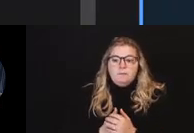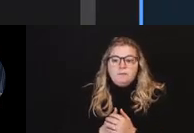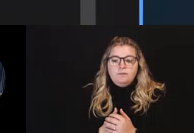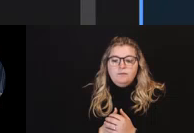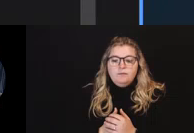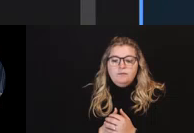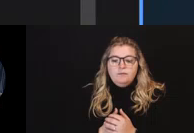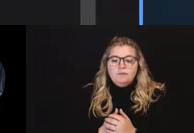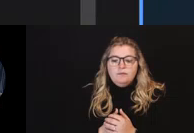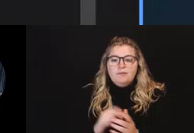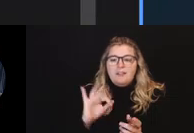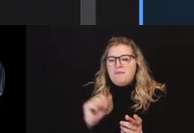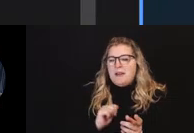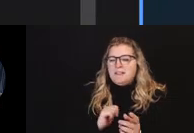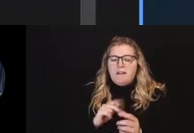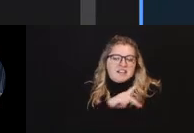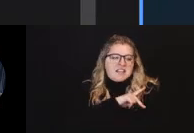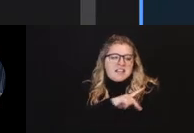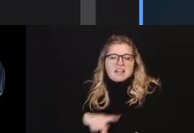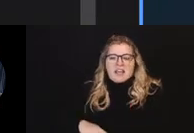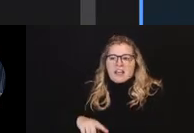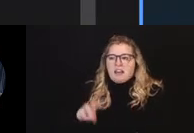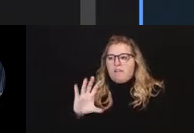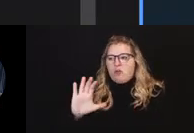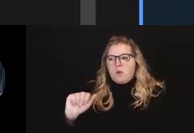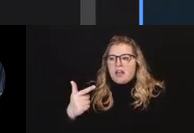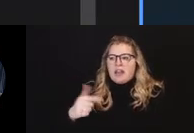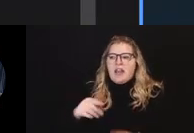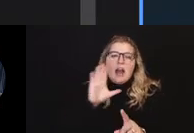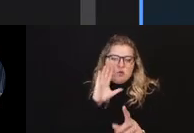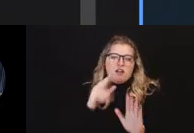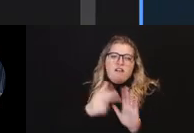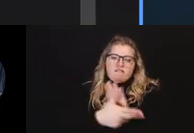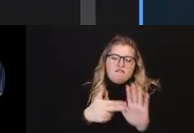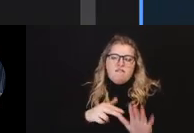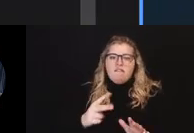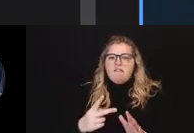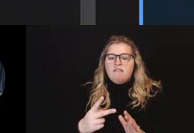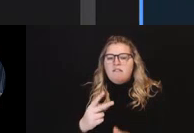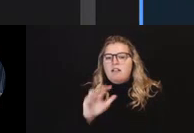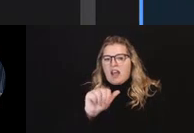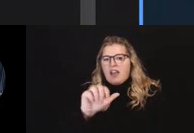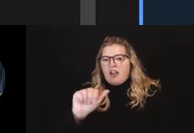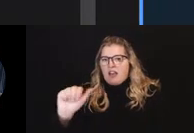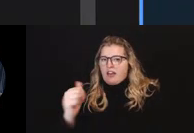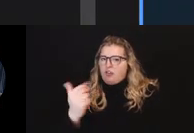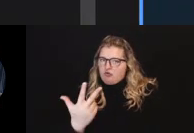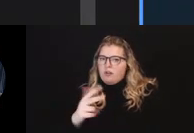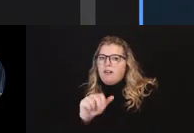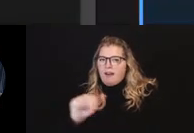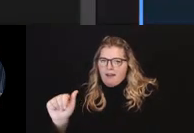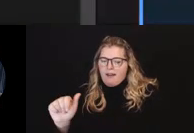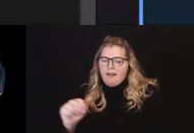if I were king of WCAG, I would have made it AAA. Not that it doesn't have any impact, but it's just,